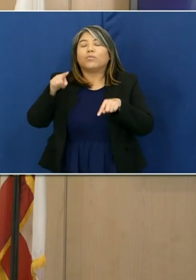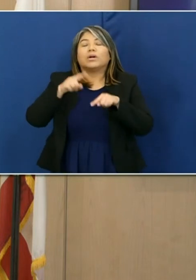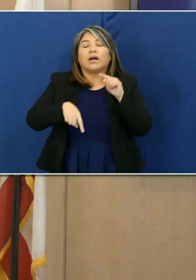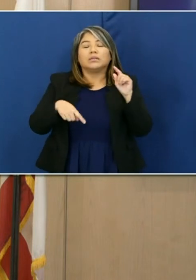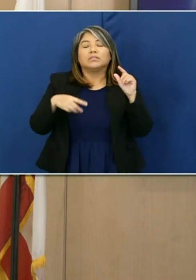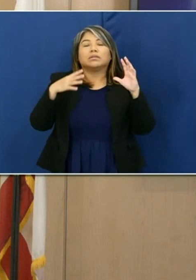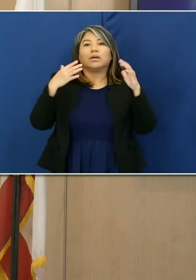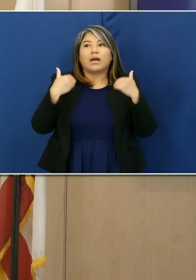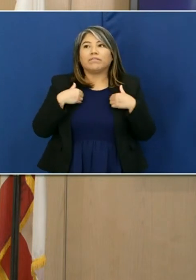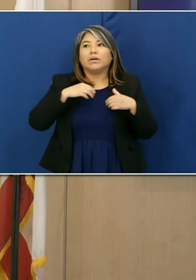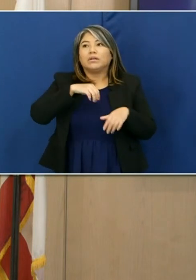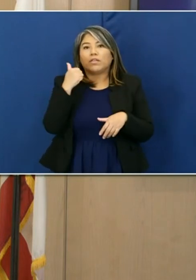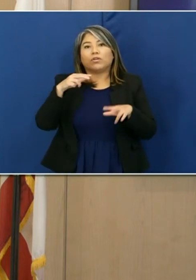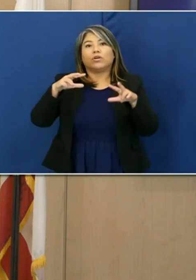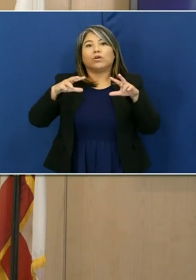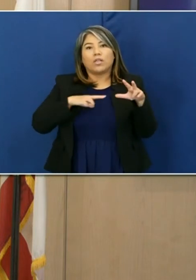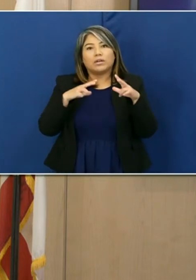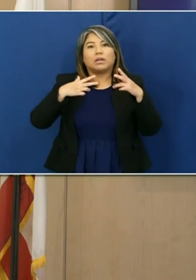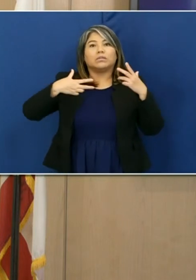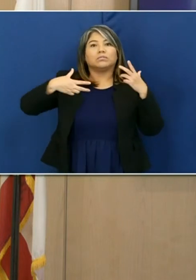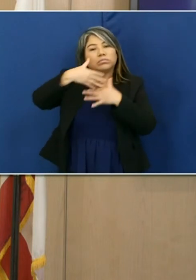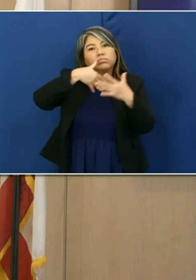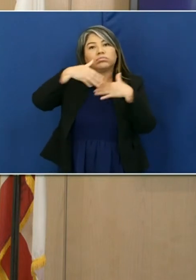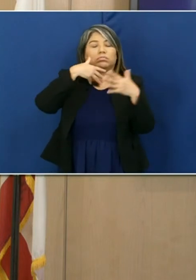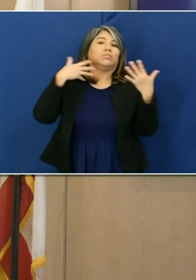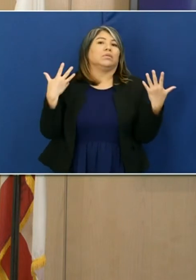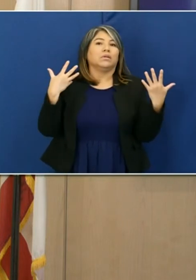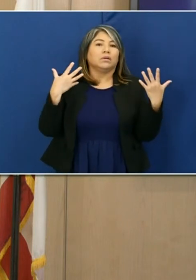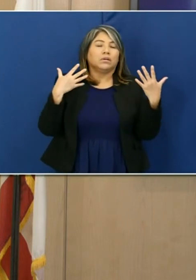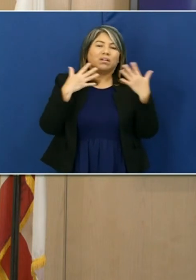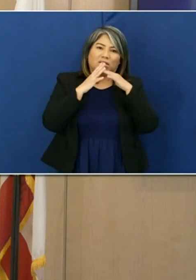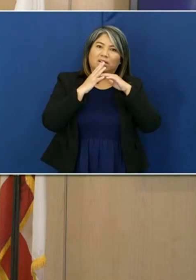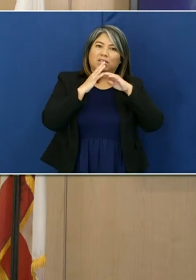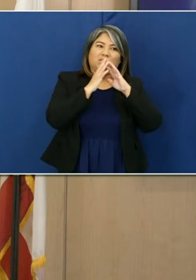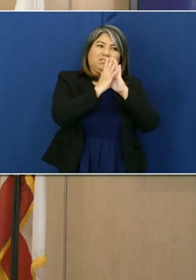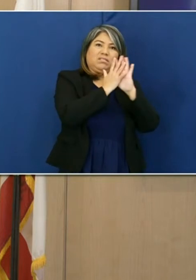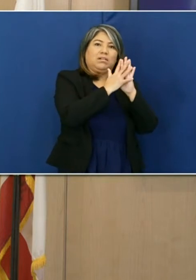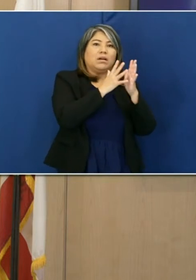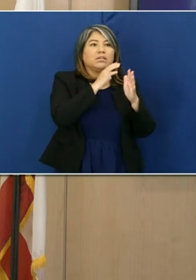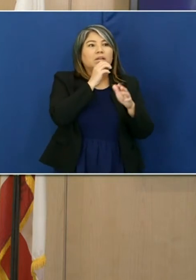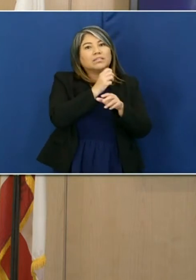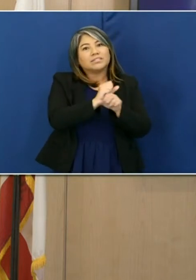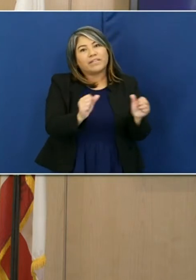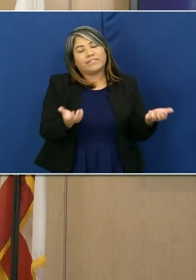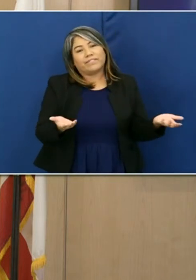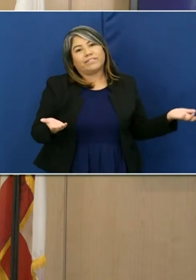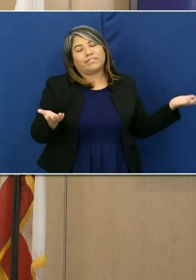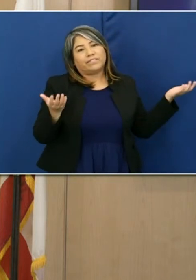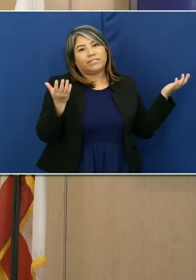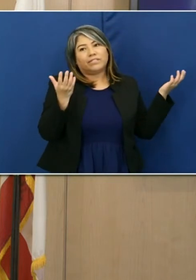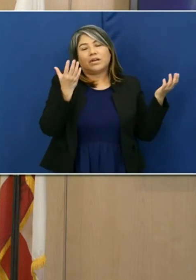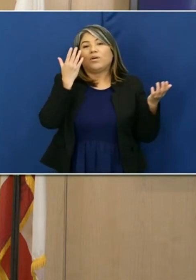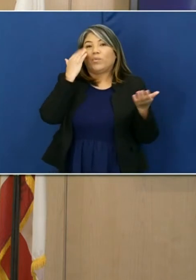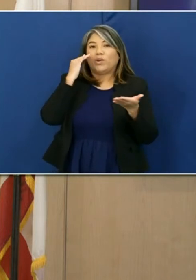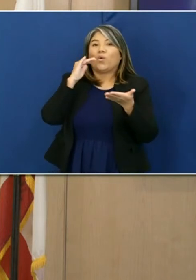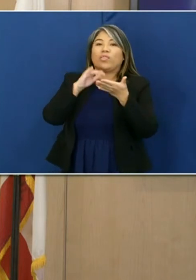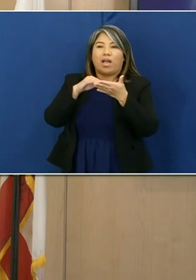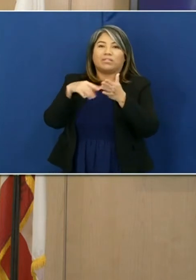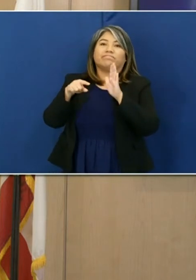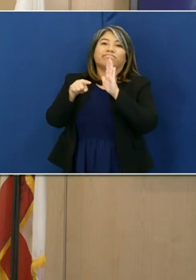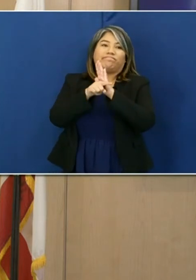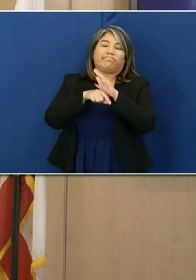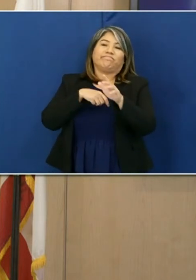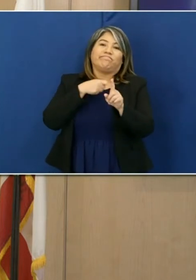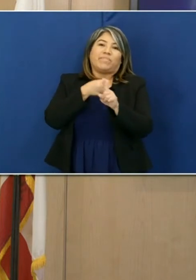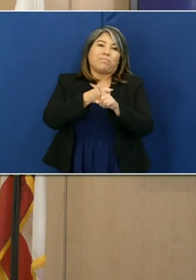holiday of large gatherings in unsafe settings. And we know that the really significant negative impacts that would have. And so we will do everything